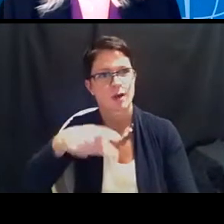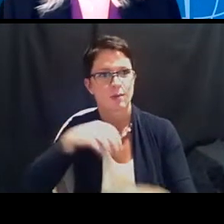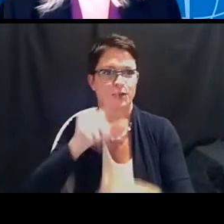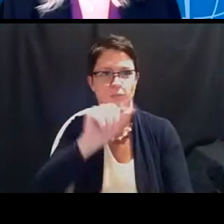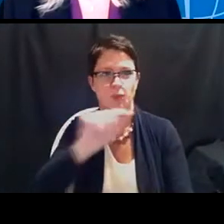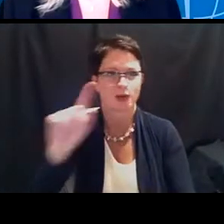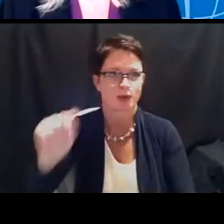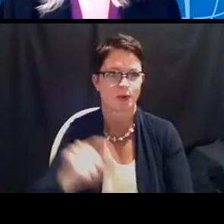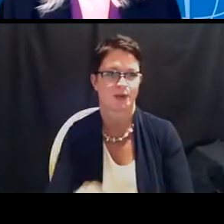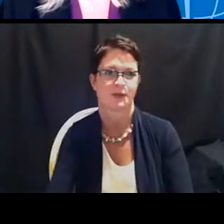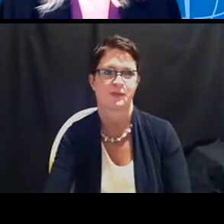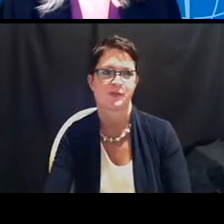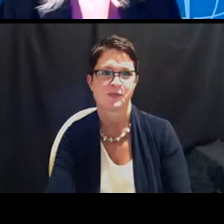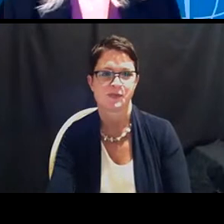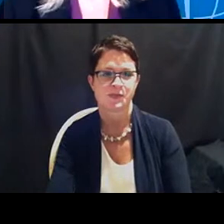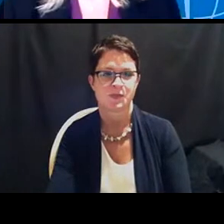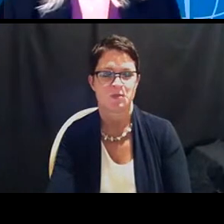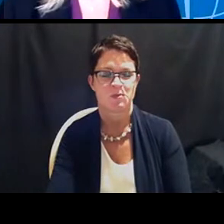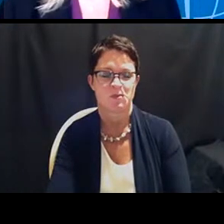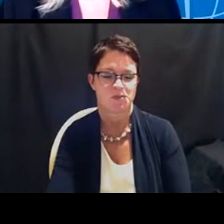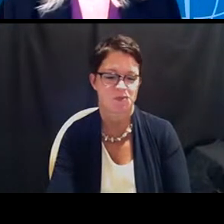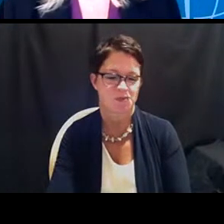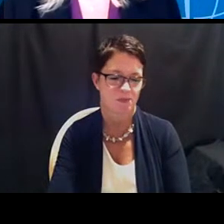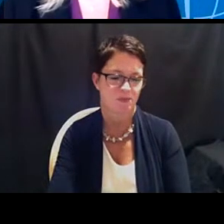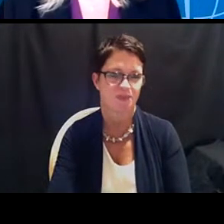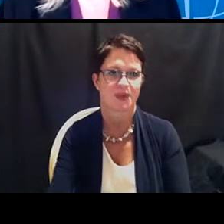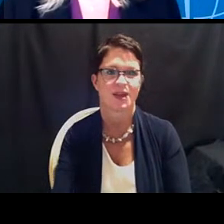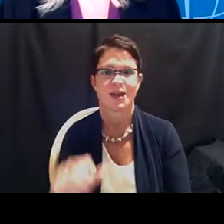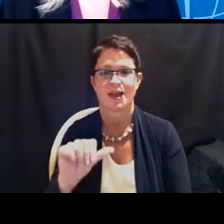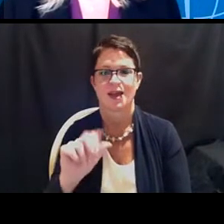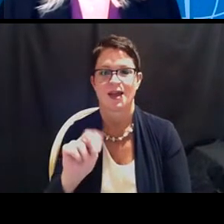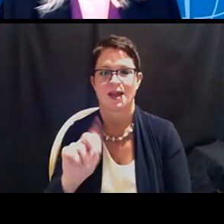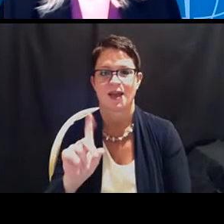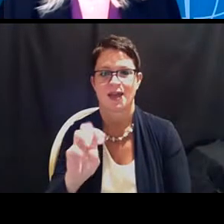Hello. Who is this? This is Andrew Benny.